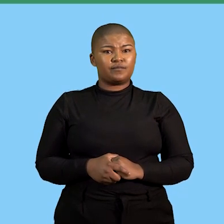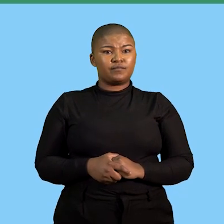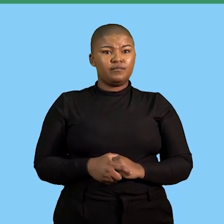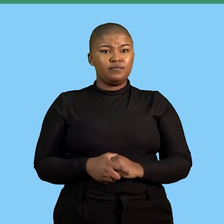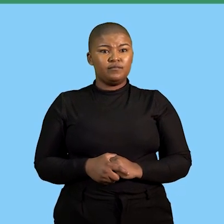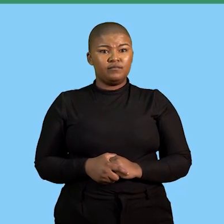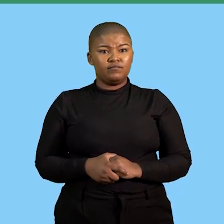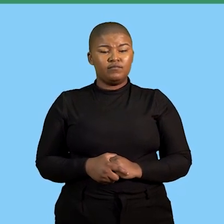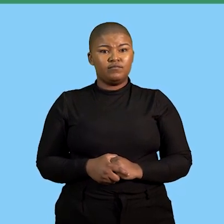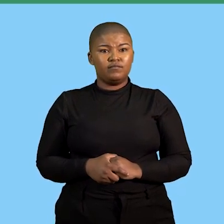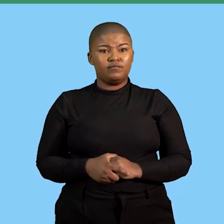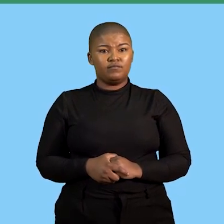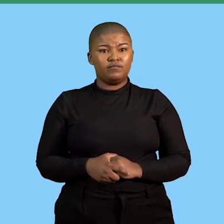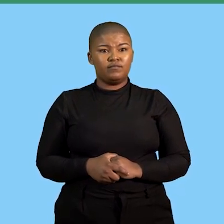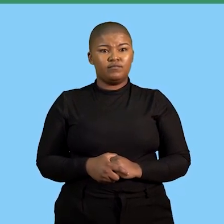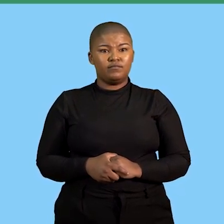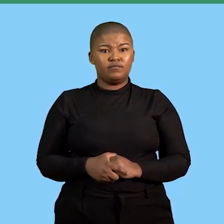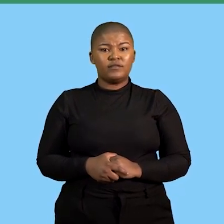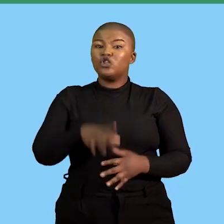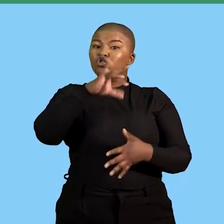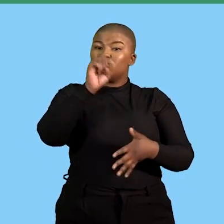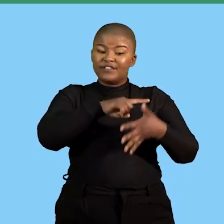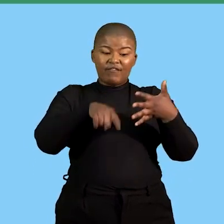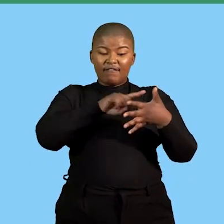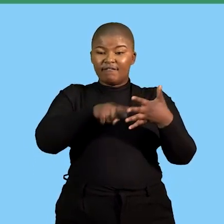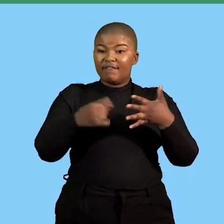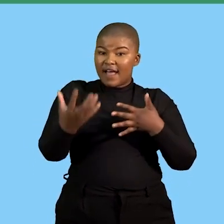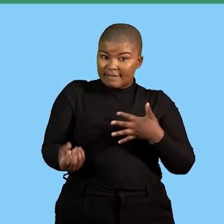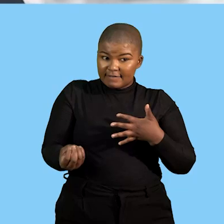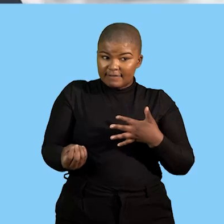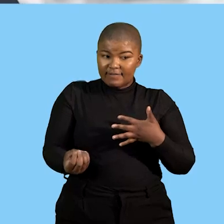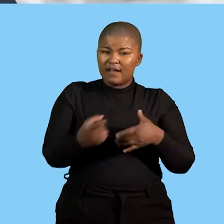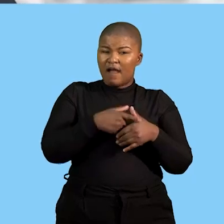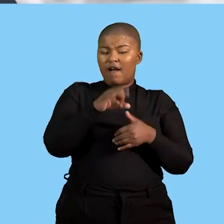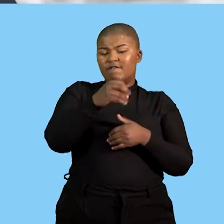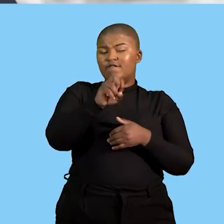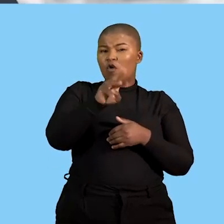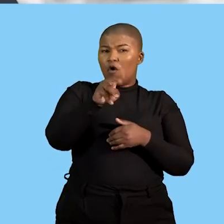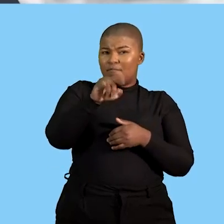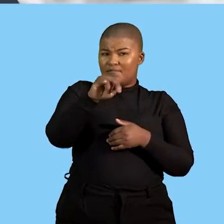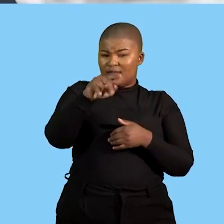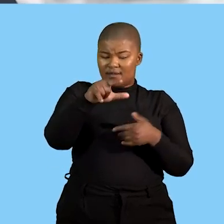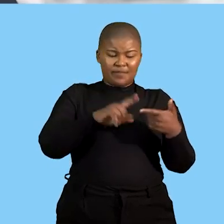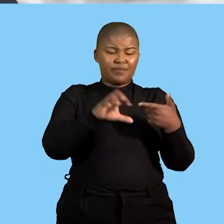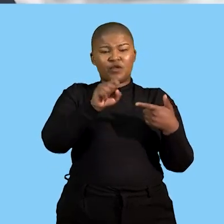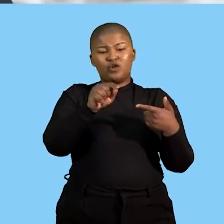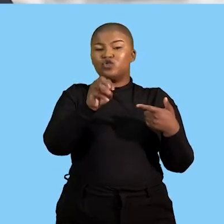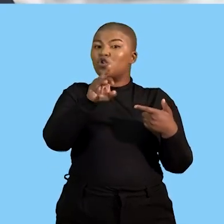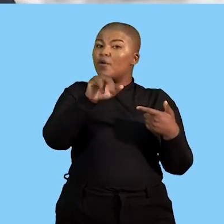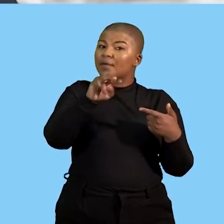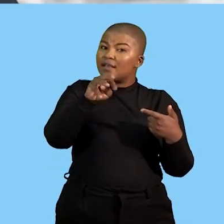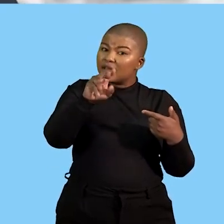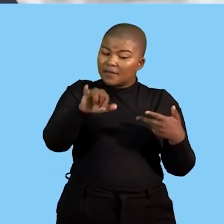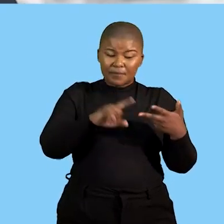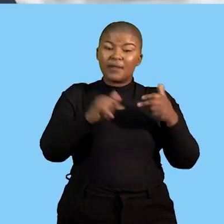be from the 5. You should be thinking, are we talking about forming? Are we talking about storming? Are we talking about